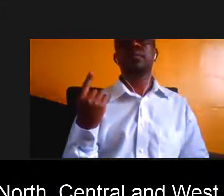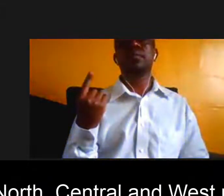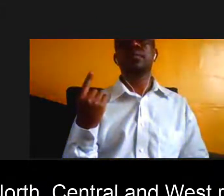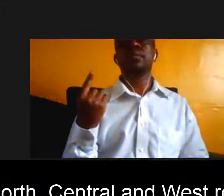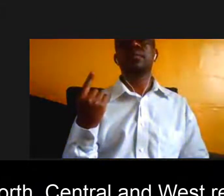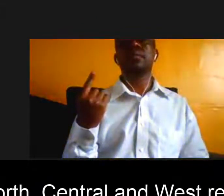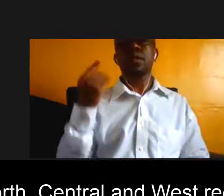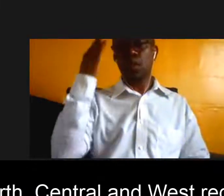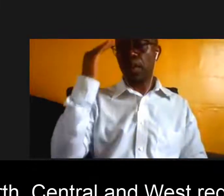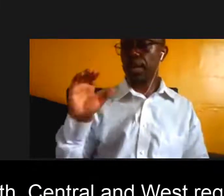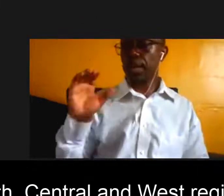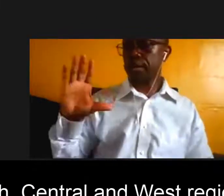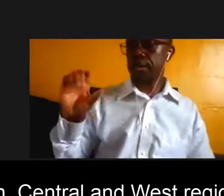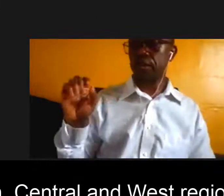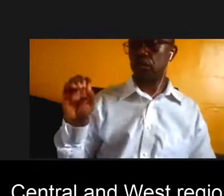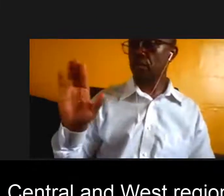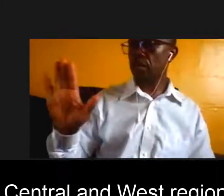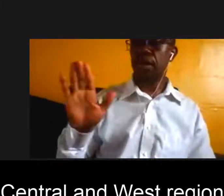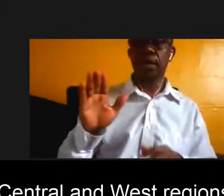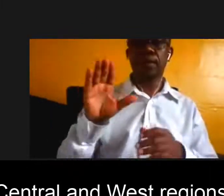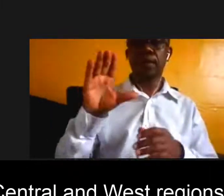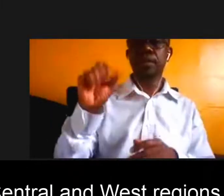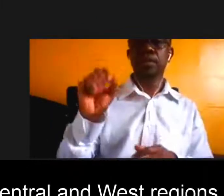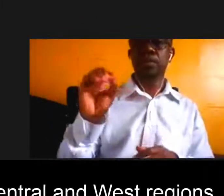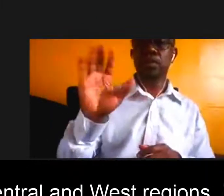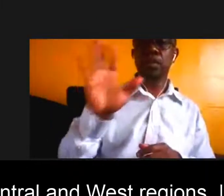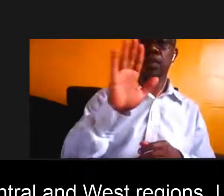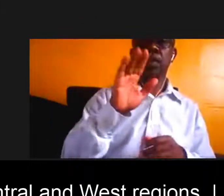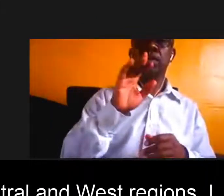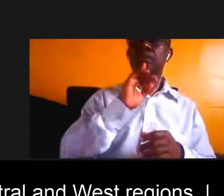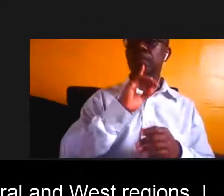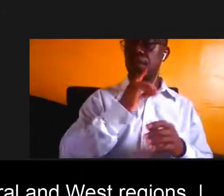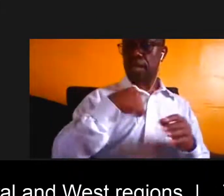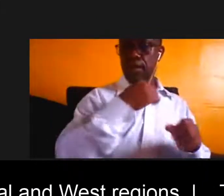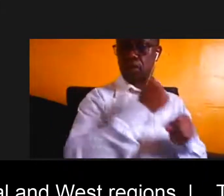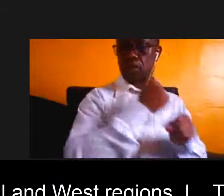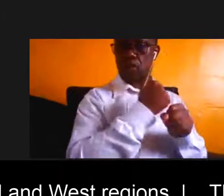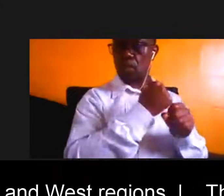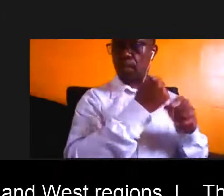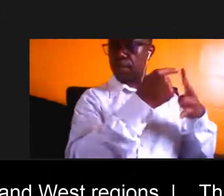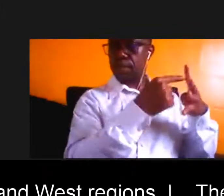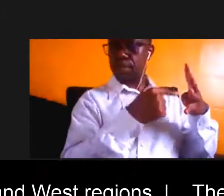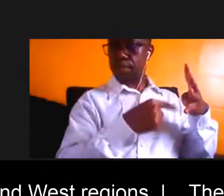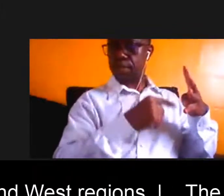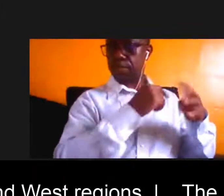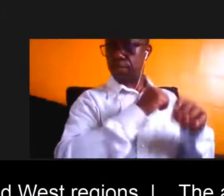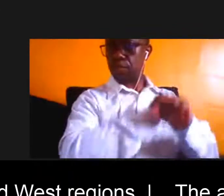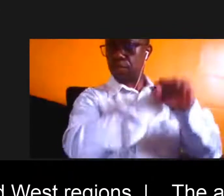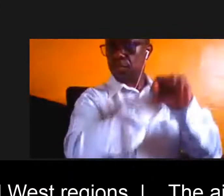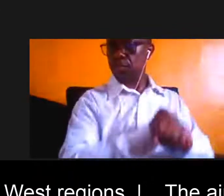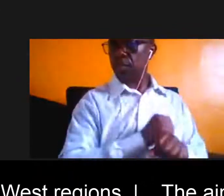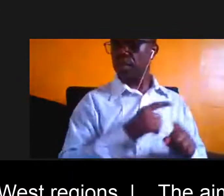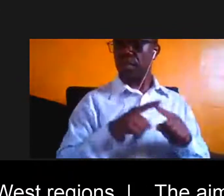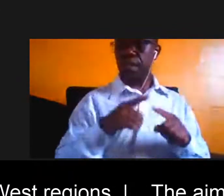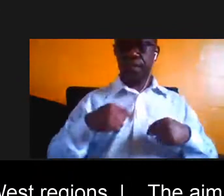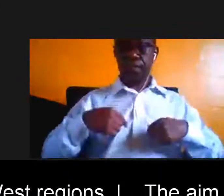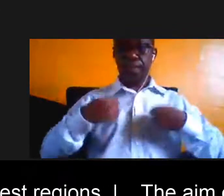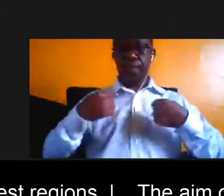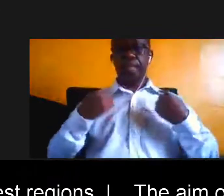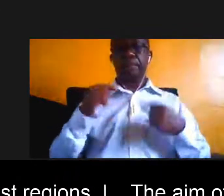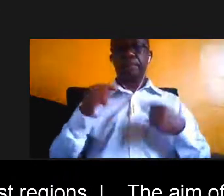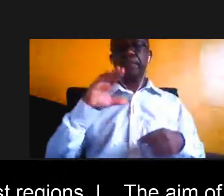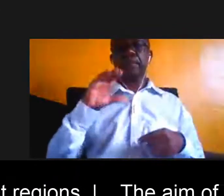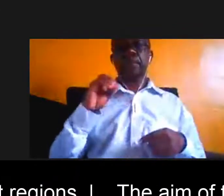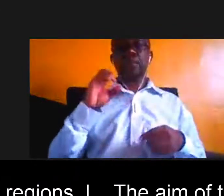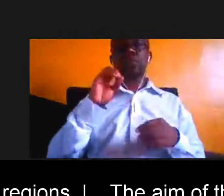CSOs accountable. We cannot start talking about other things that are lacking a child protection and safeguarding. Yet we, as a CSO